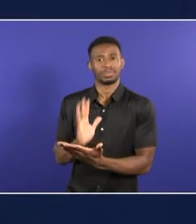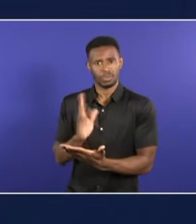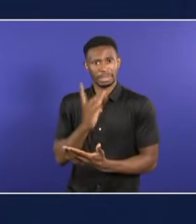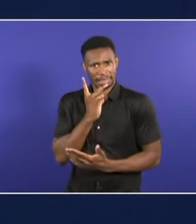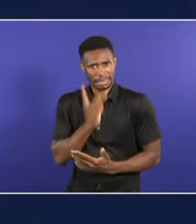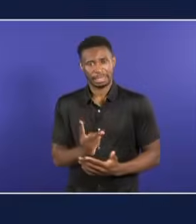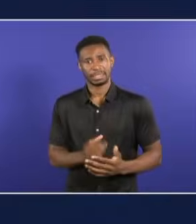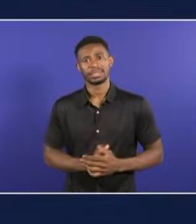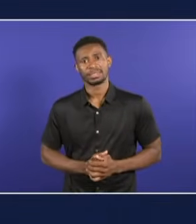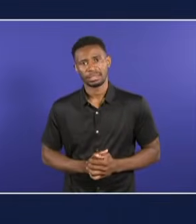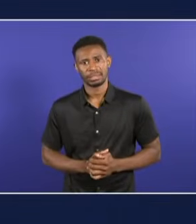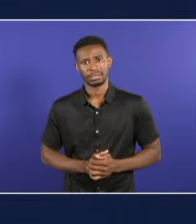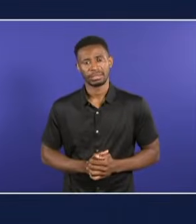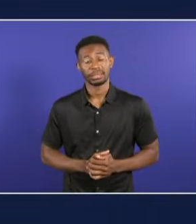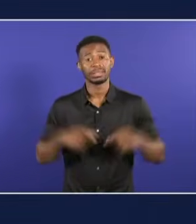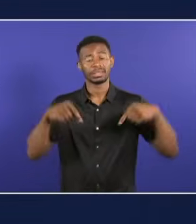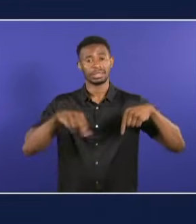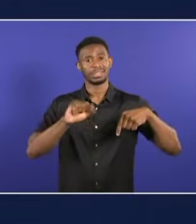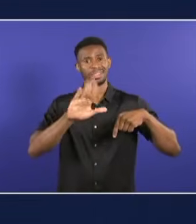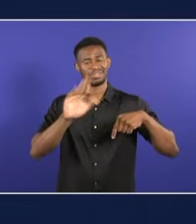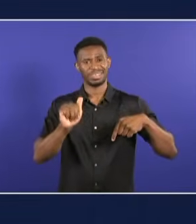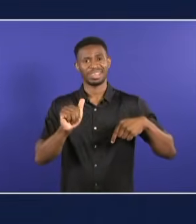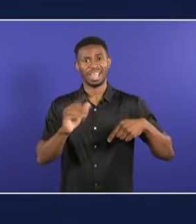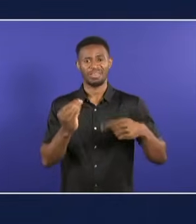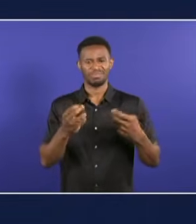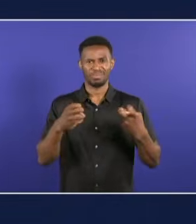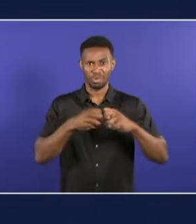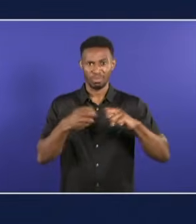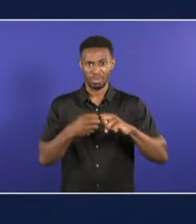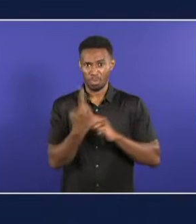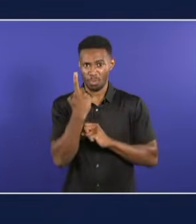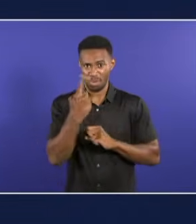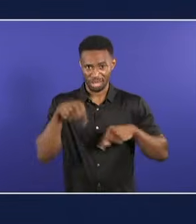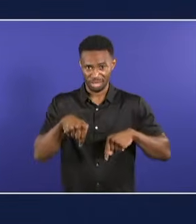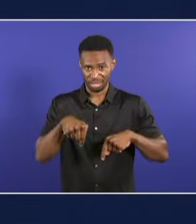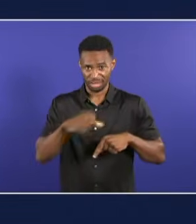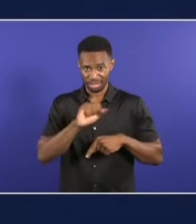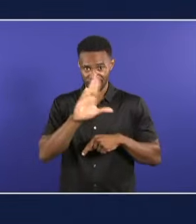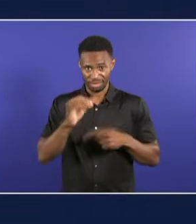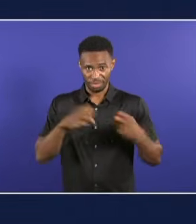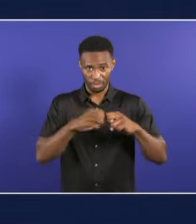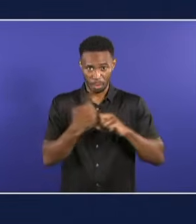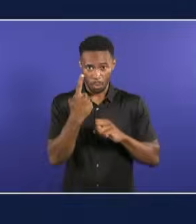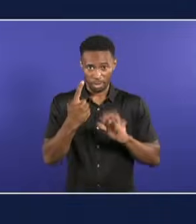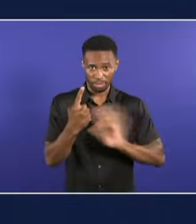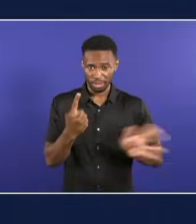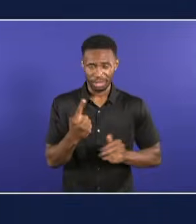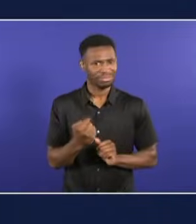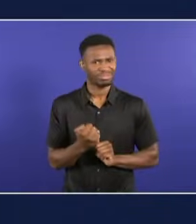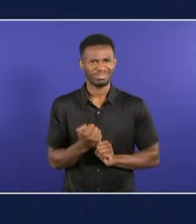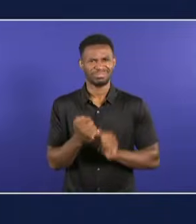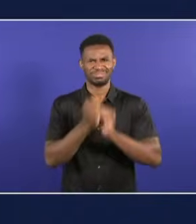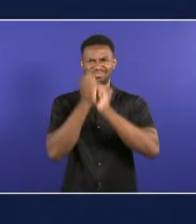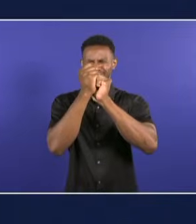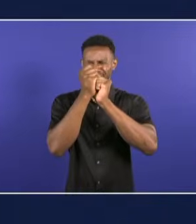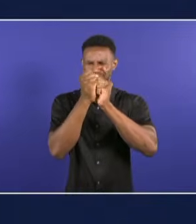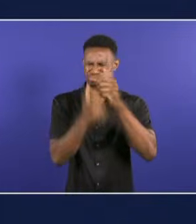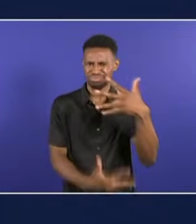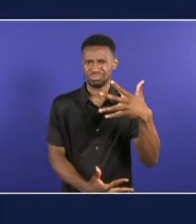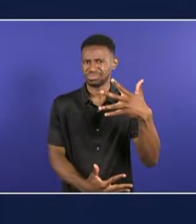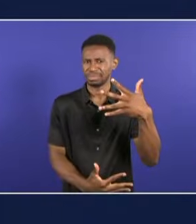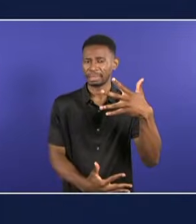We are a country of many crises, but there is one crisis above all others that holds our country